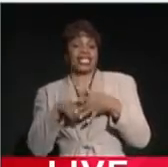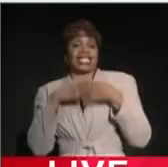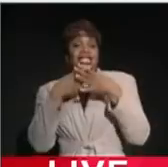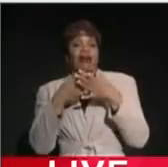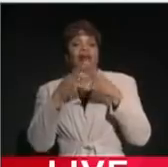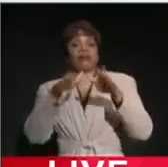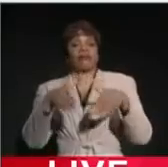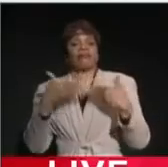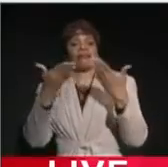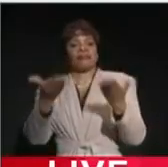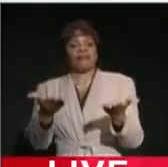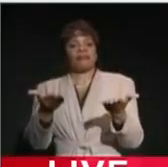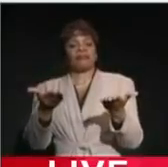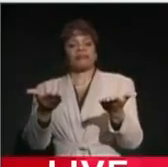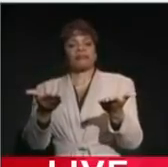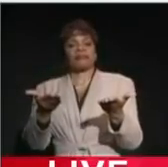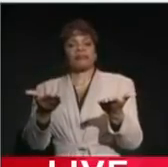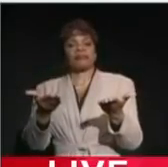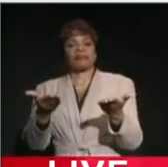offering,